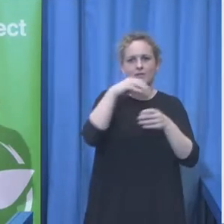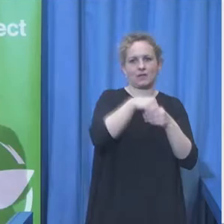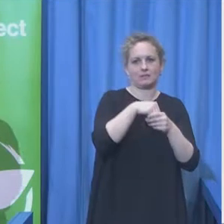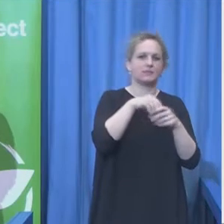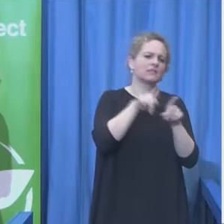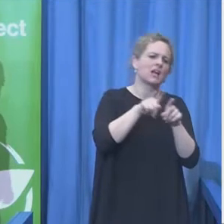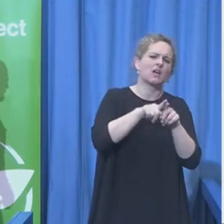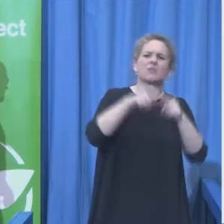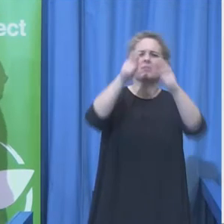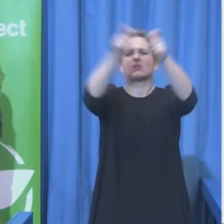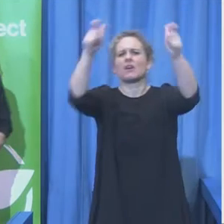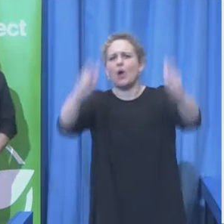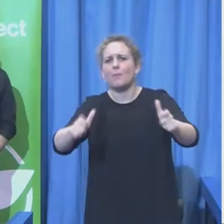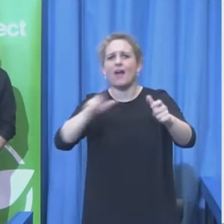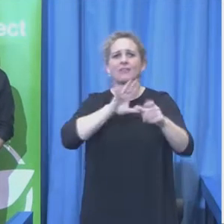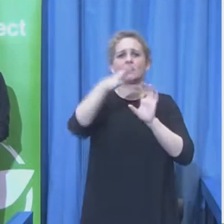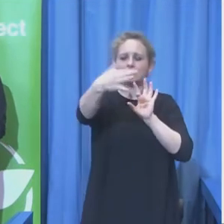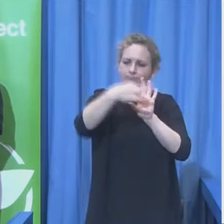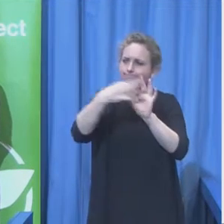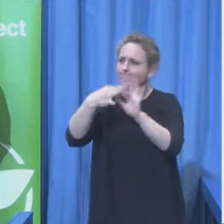Thank you, Daniela.